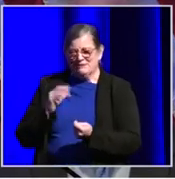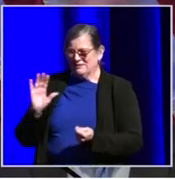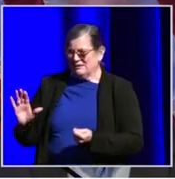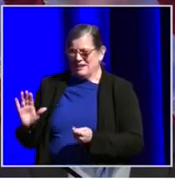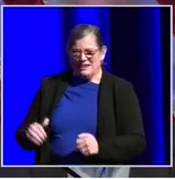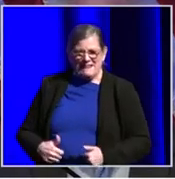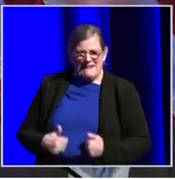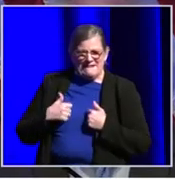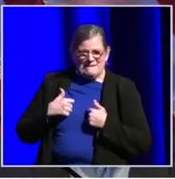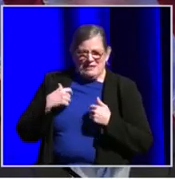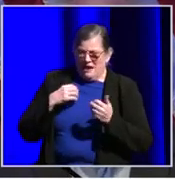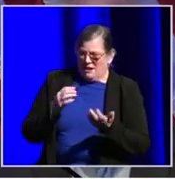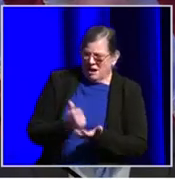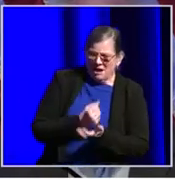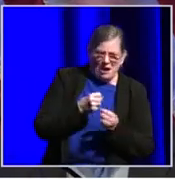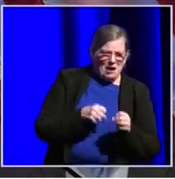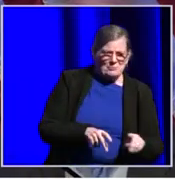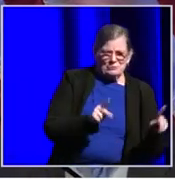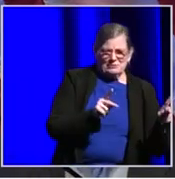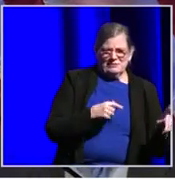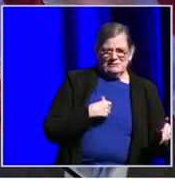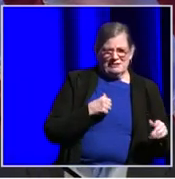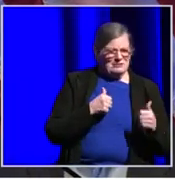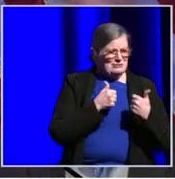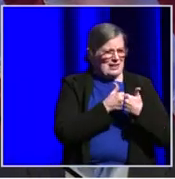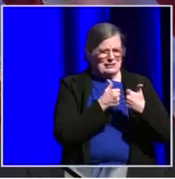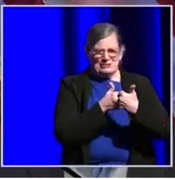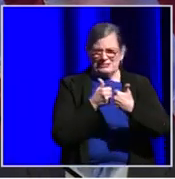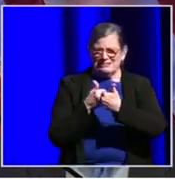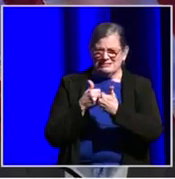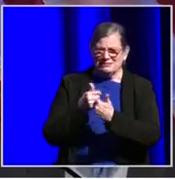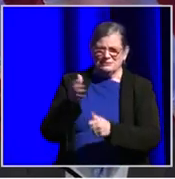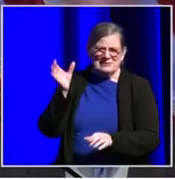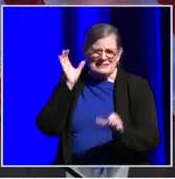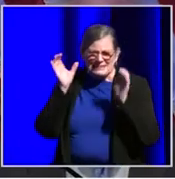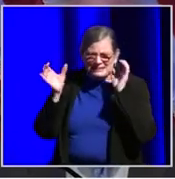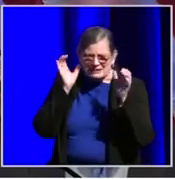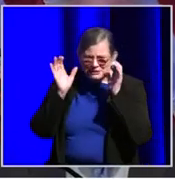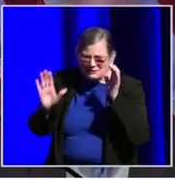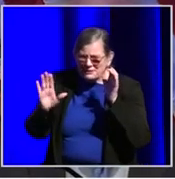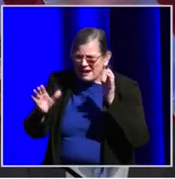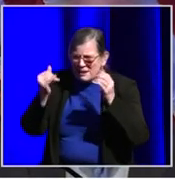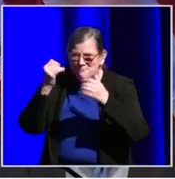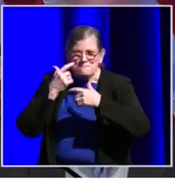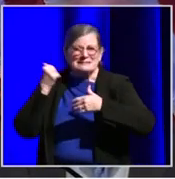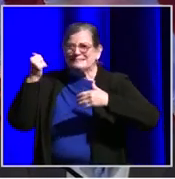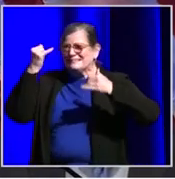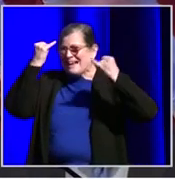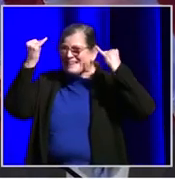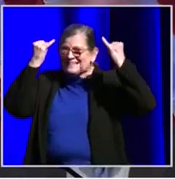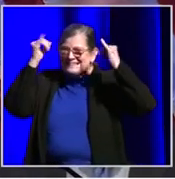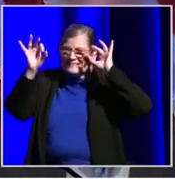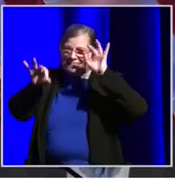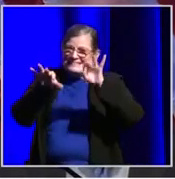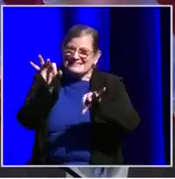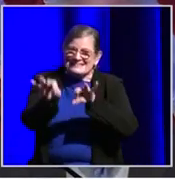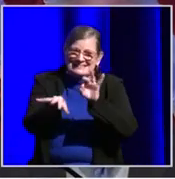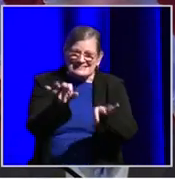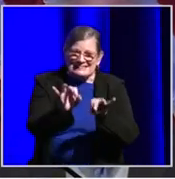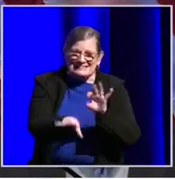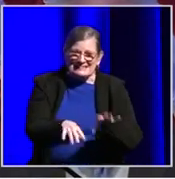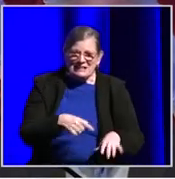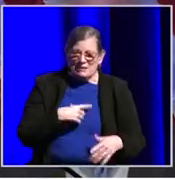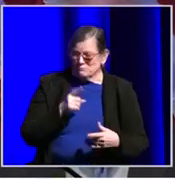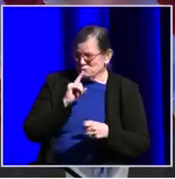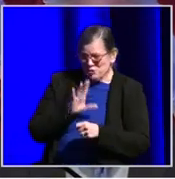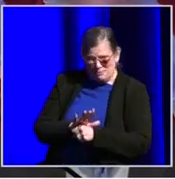and challenges and to hear their big ideas. And I promise you this, we will make the best